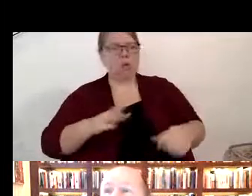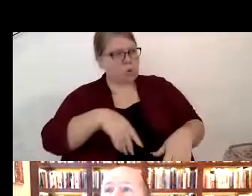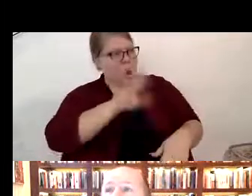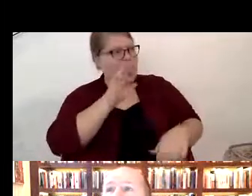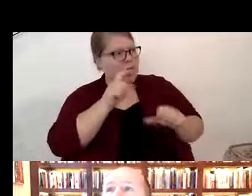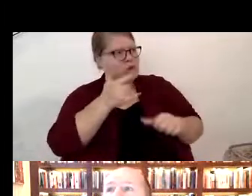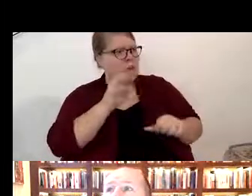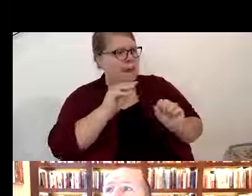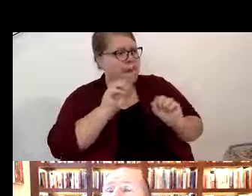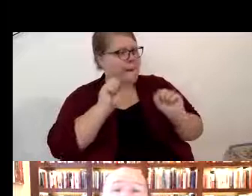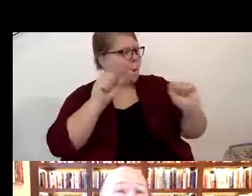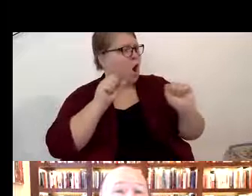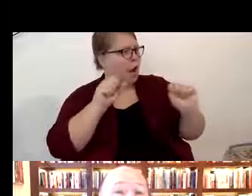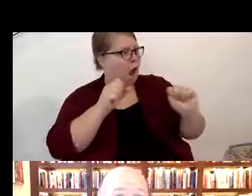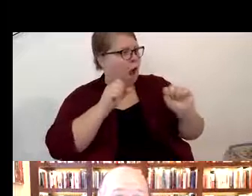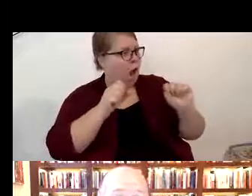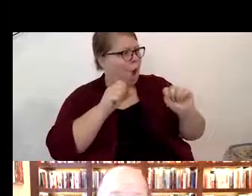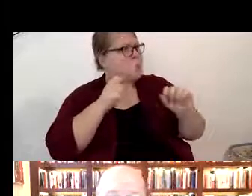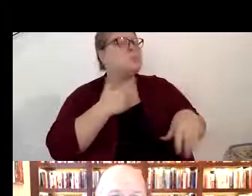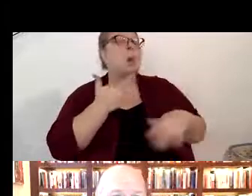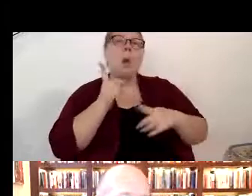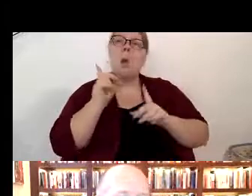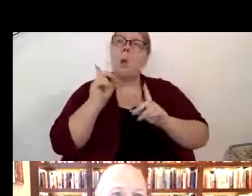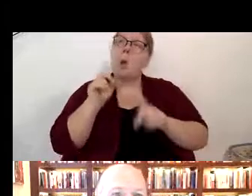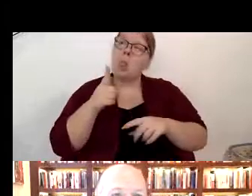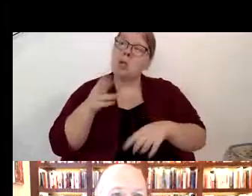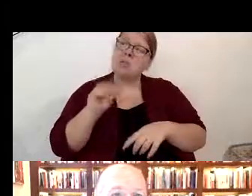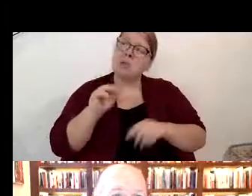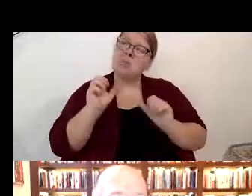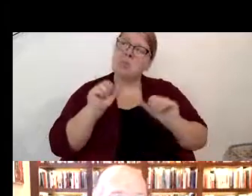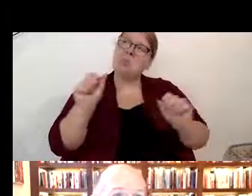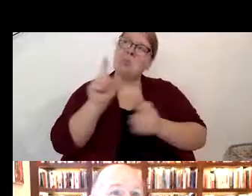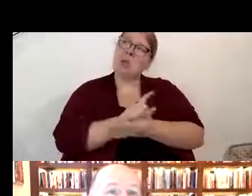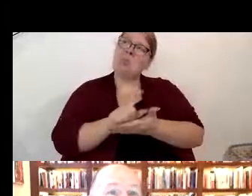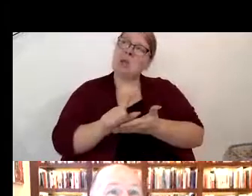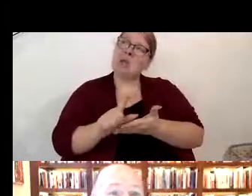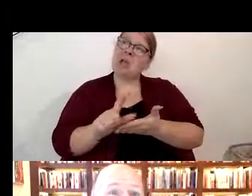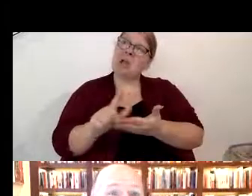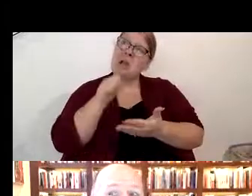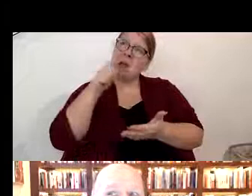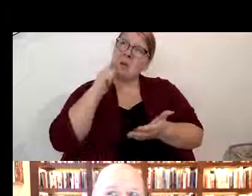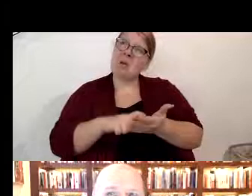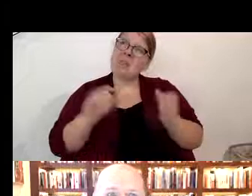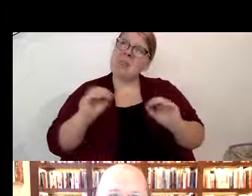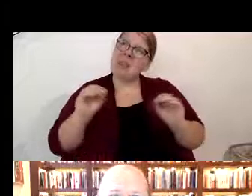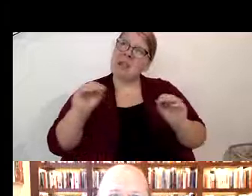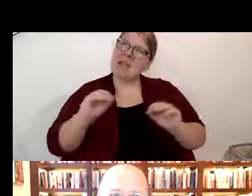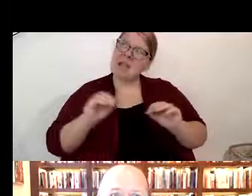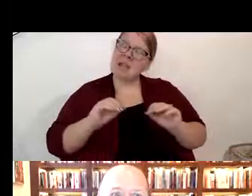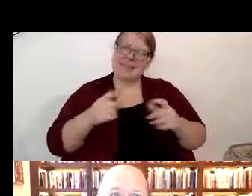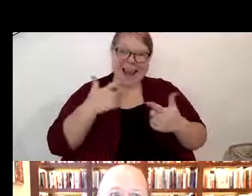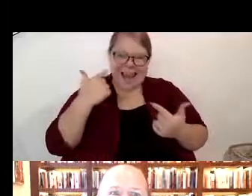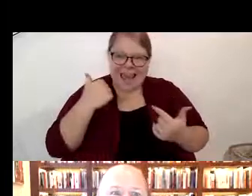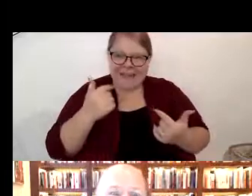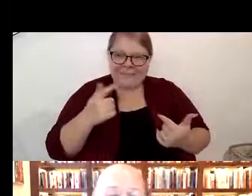gym, and after a week you were just like, I don't notice anything, we would kind of laugh about that. We'd be like, give me a